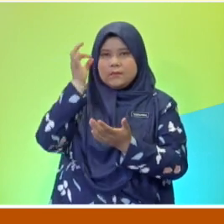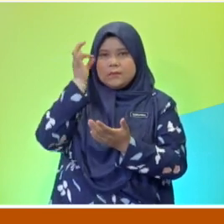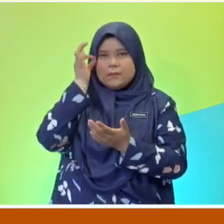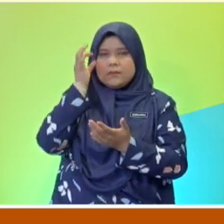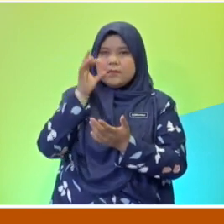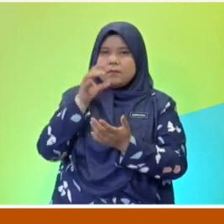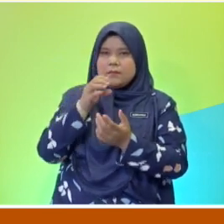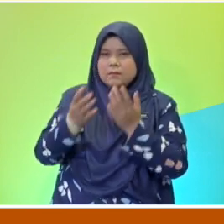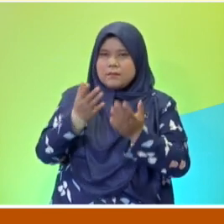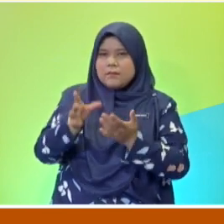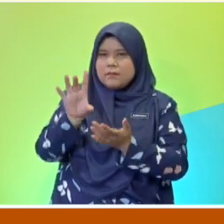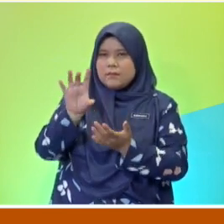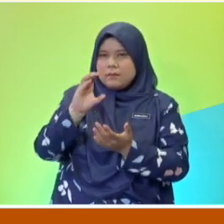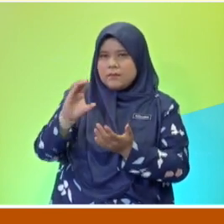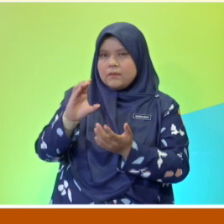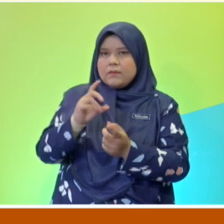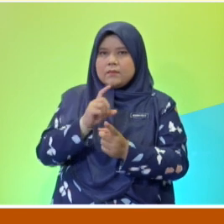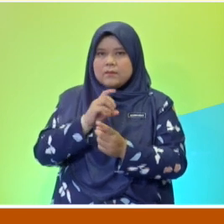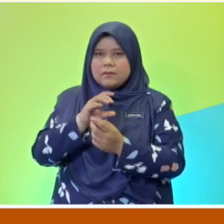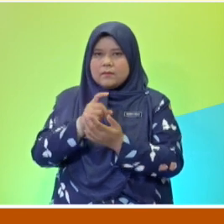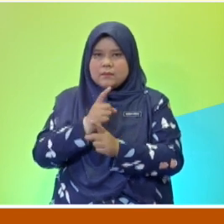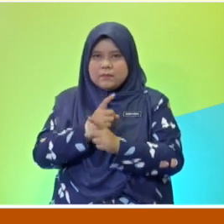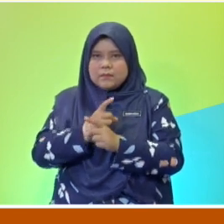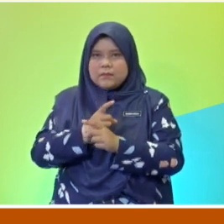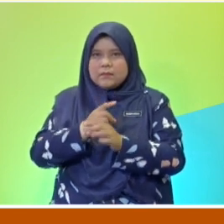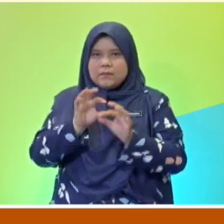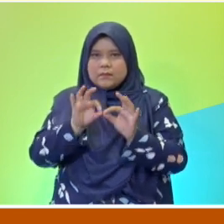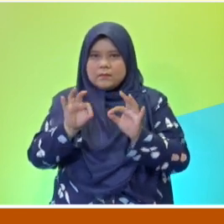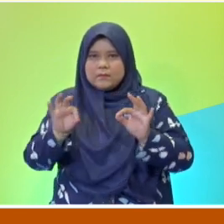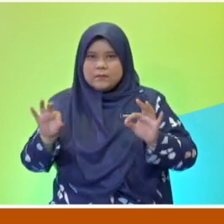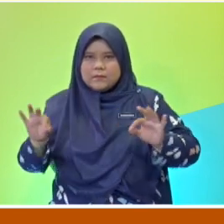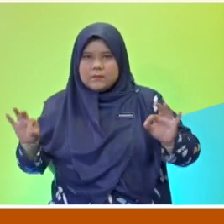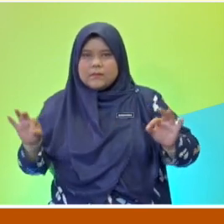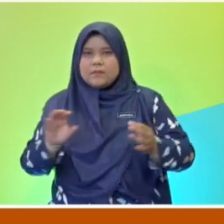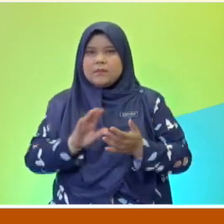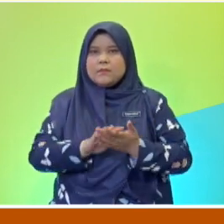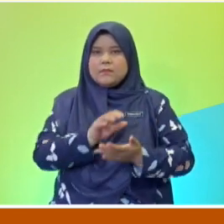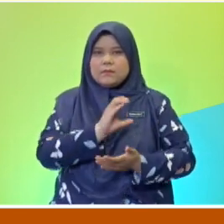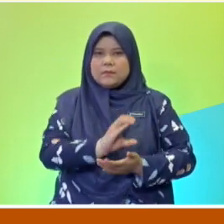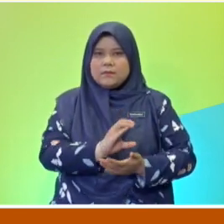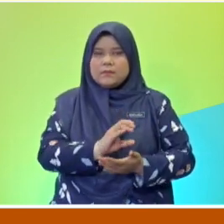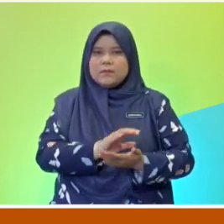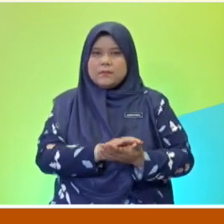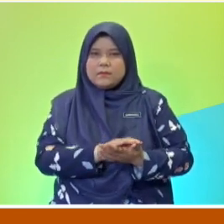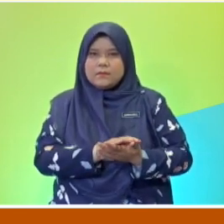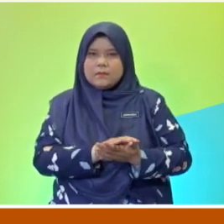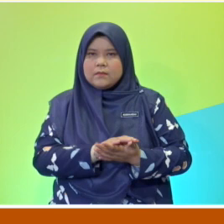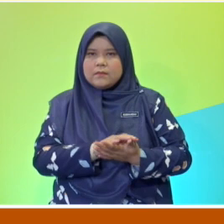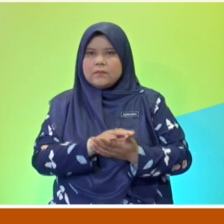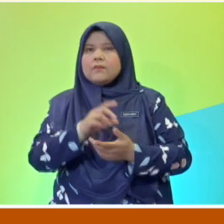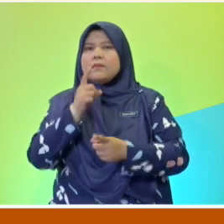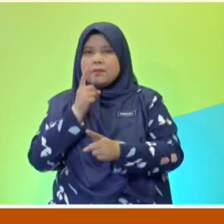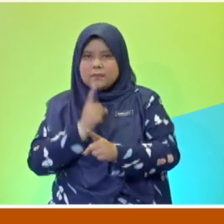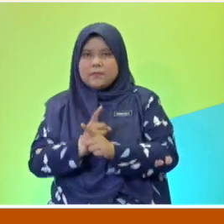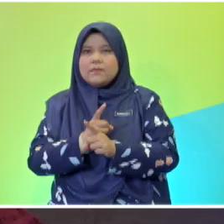teacher. It's a large pizza at 12 p.m. You get a smaller one free based on the advertisement. Is what I get. Okay,